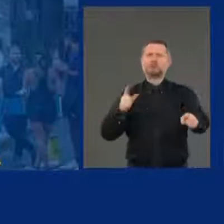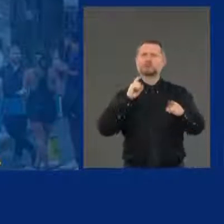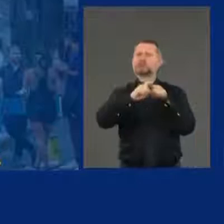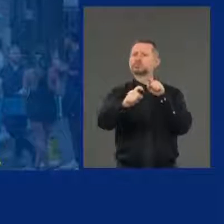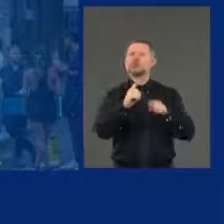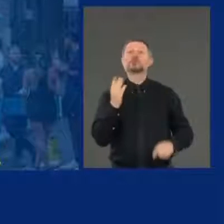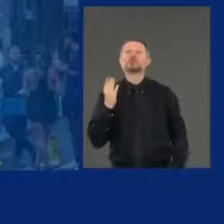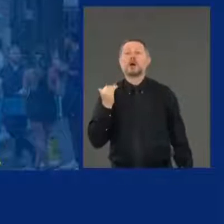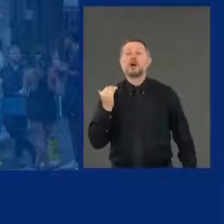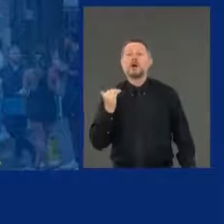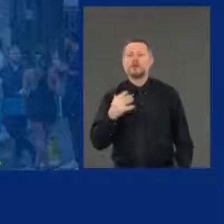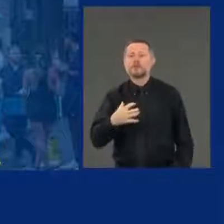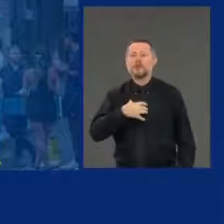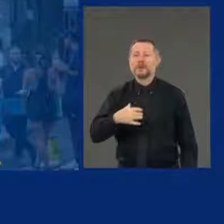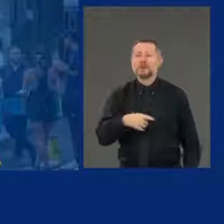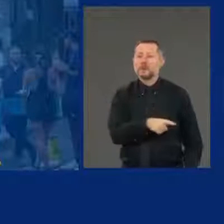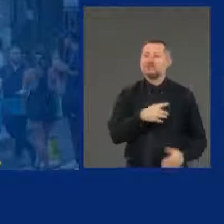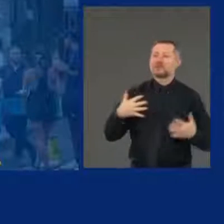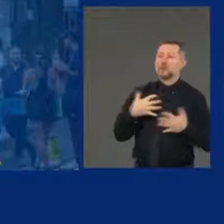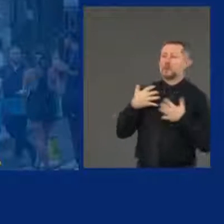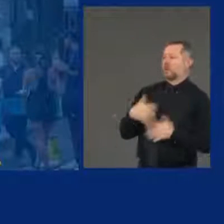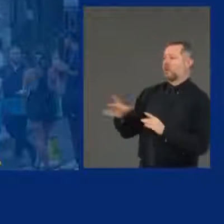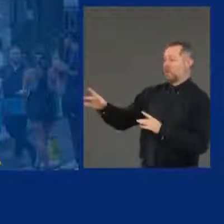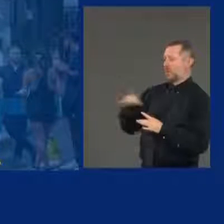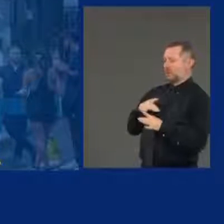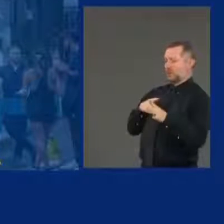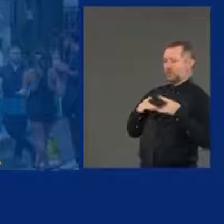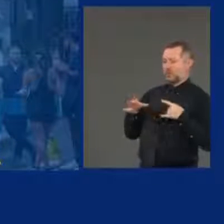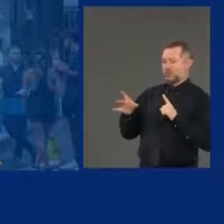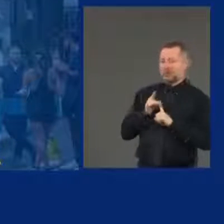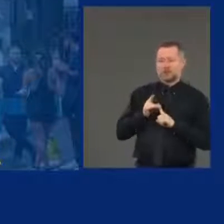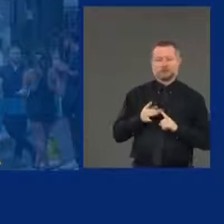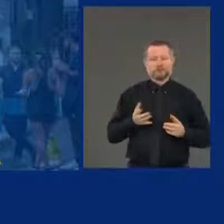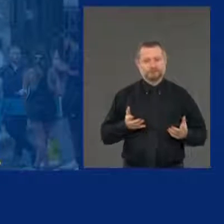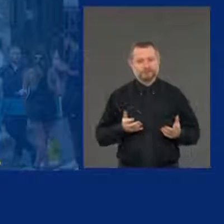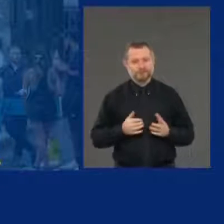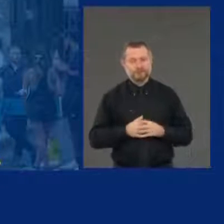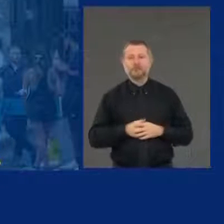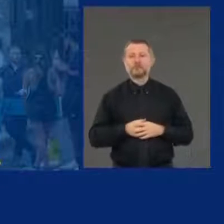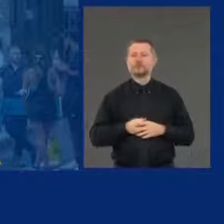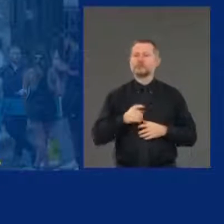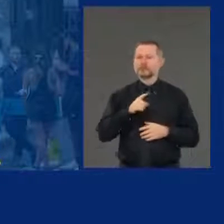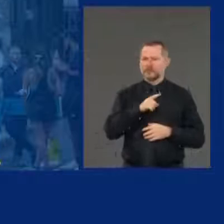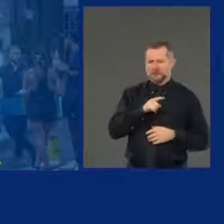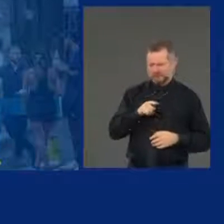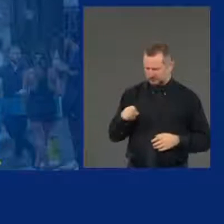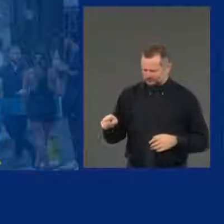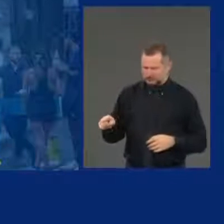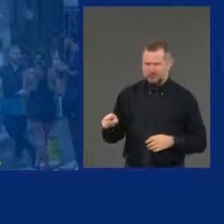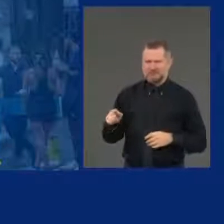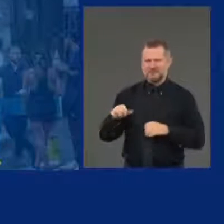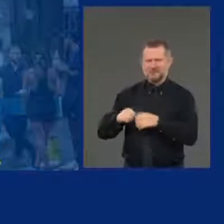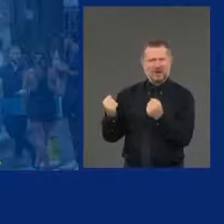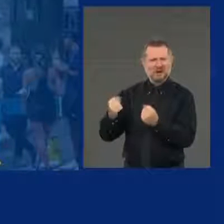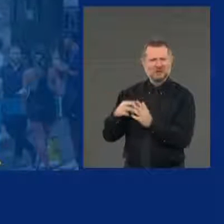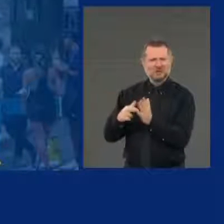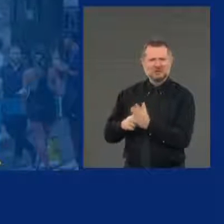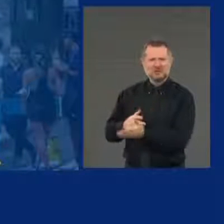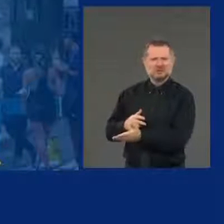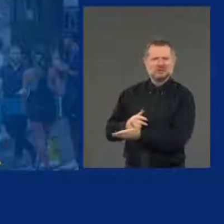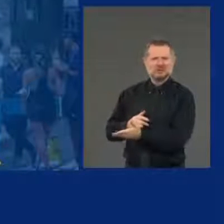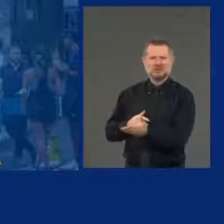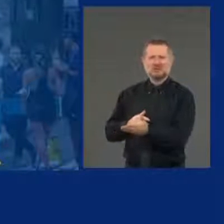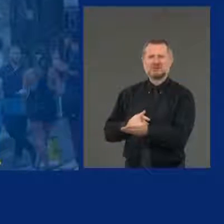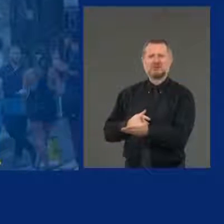themselves. They walk past the business, they see the business is violating the rules, and they're saying,